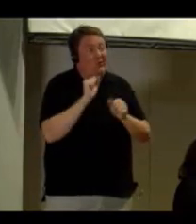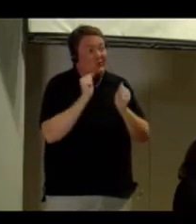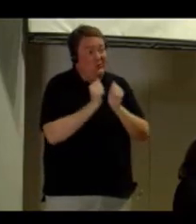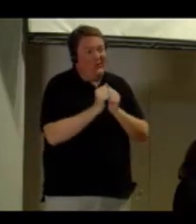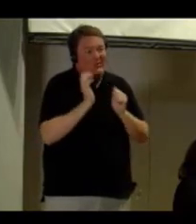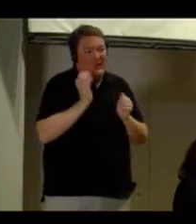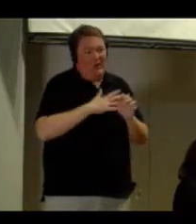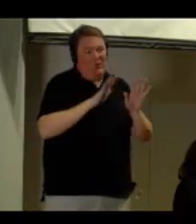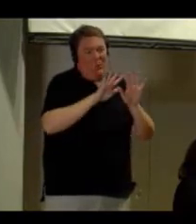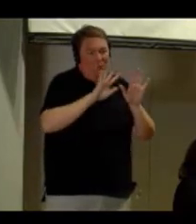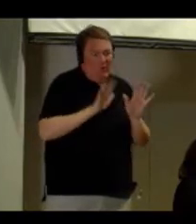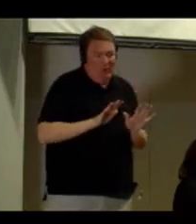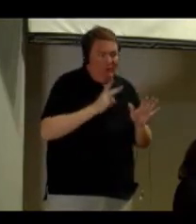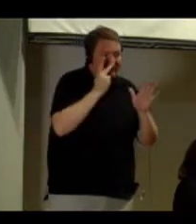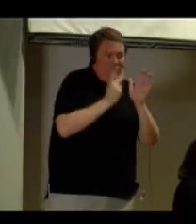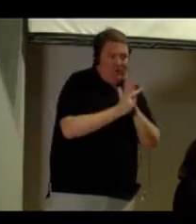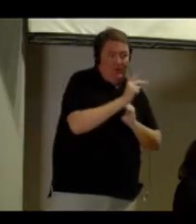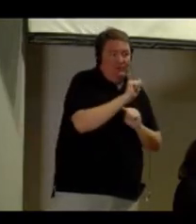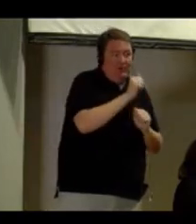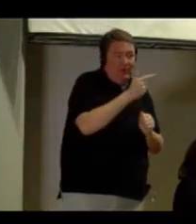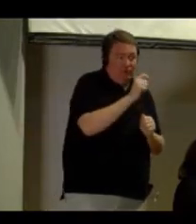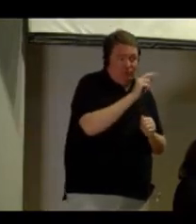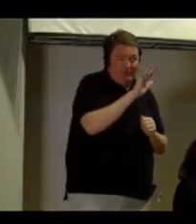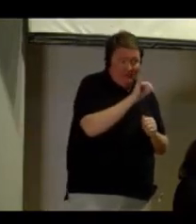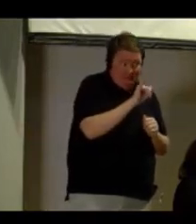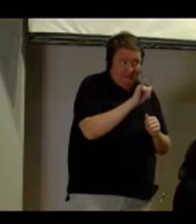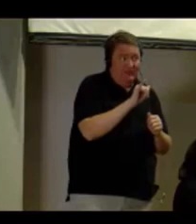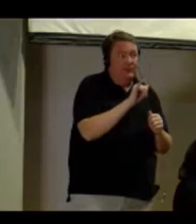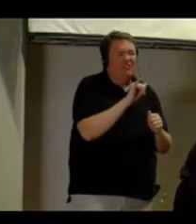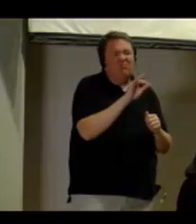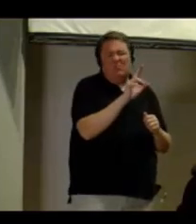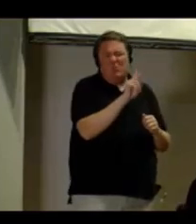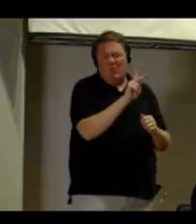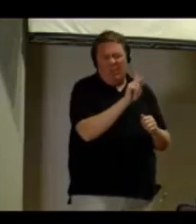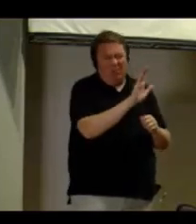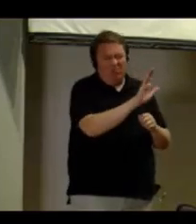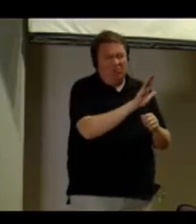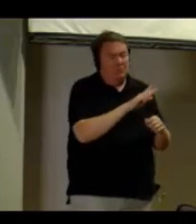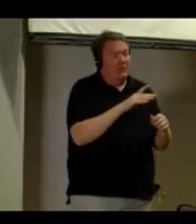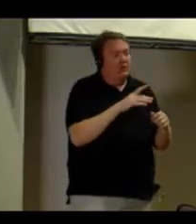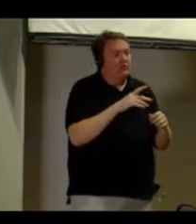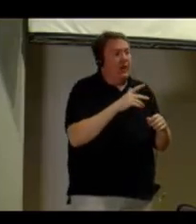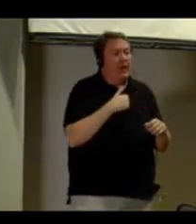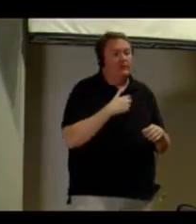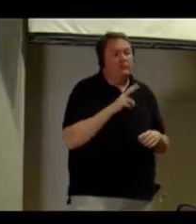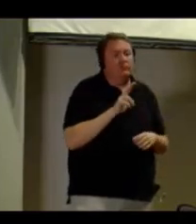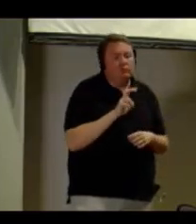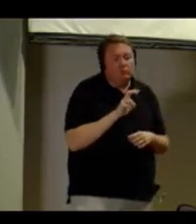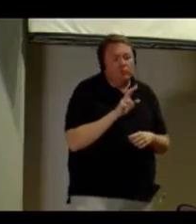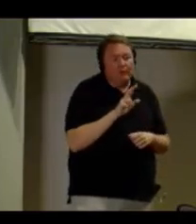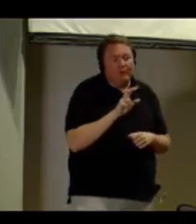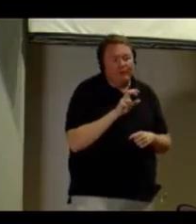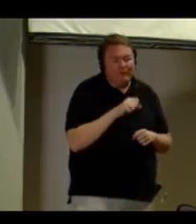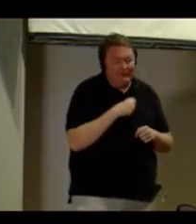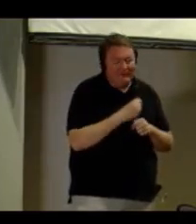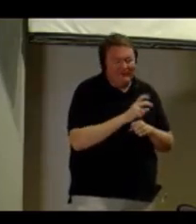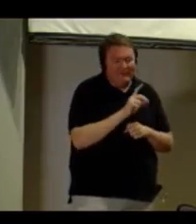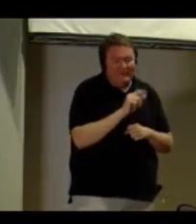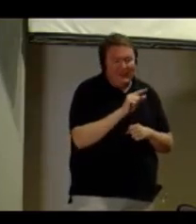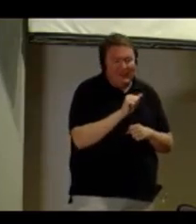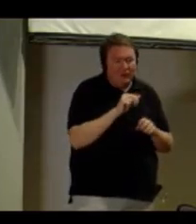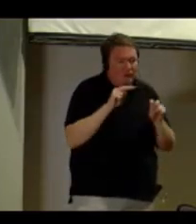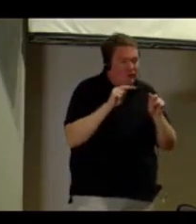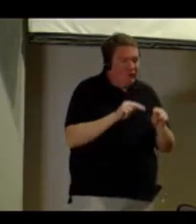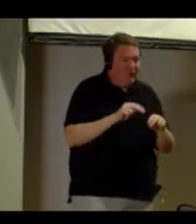forecasting agency in the UK, to use that as 200-300 years of data to look at climate in the ocean